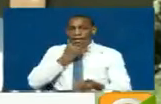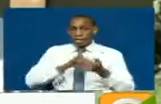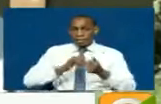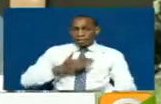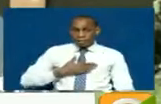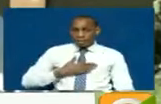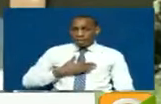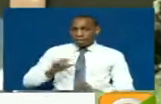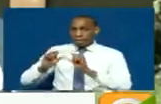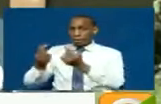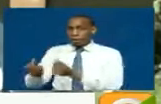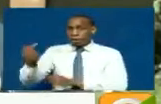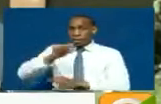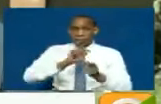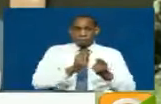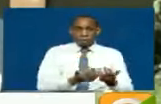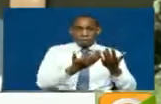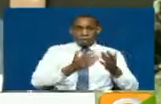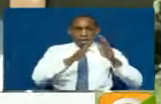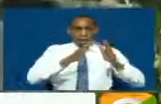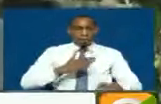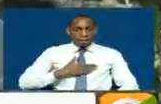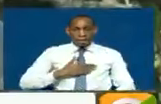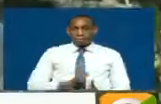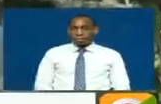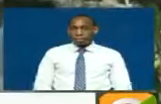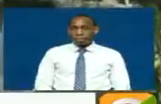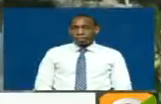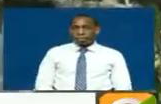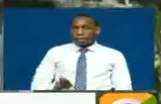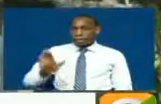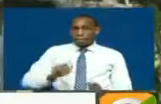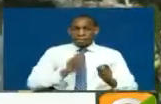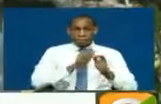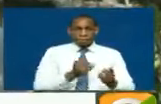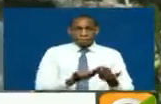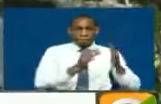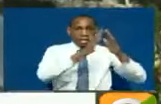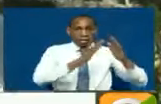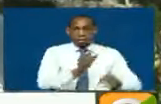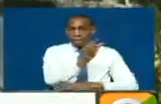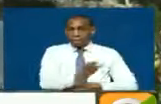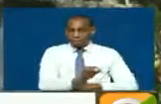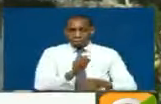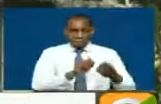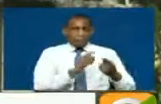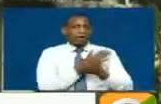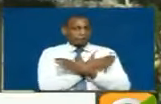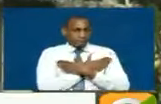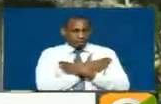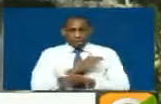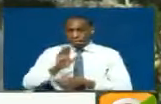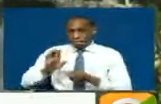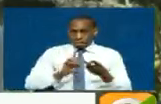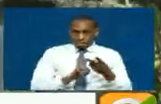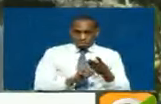Yeye ni sababu ndio walikuja kuchoma sasa nyumba yangu. Mimi sijui hiyo. Ya wanachoma nyumba za ule mtu ambaye alikuwa either rafiki yake